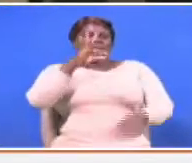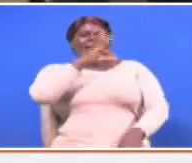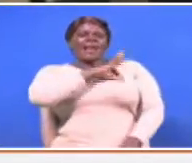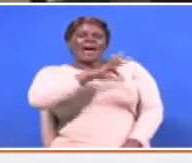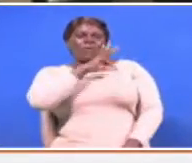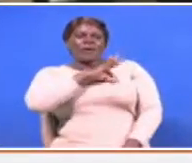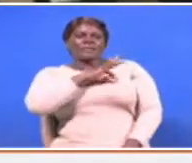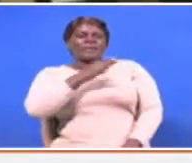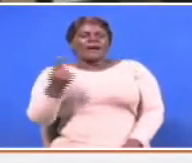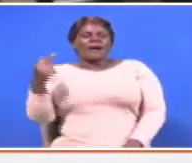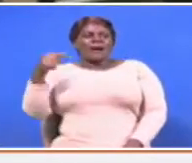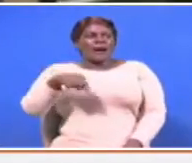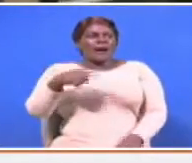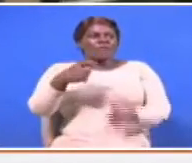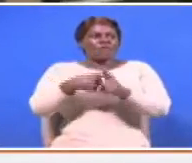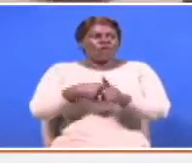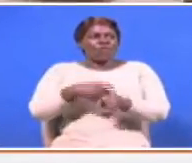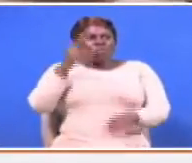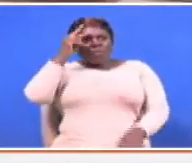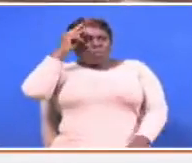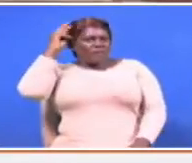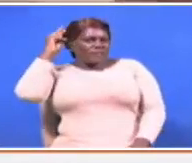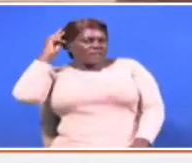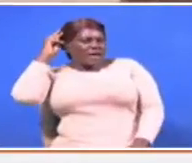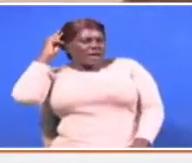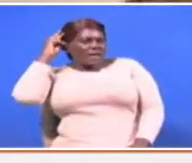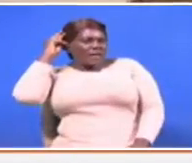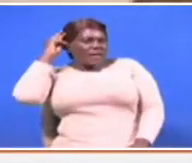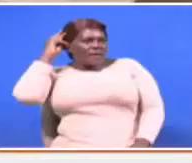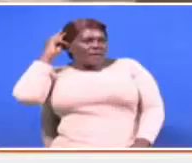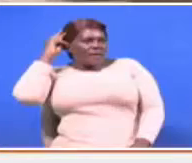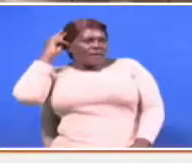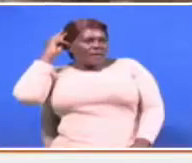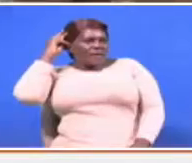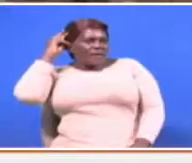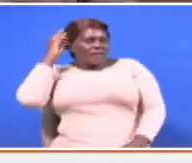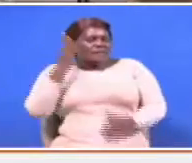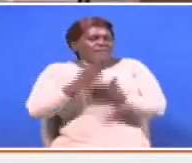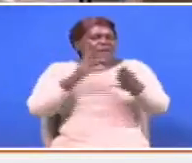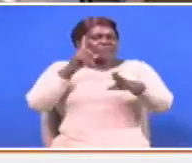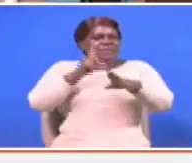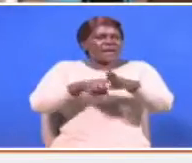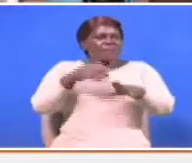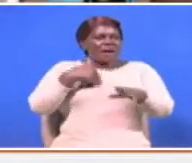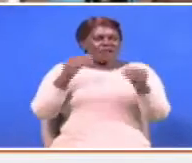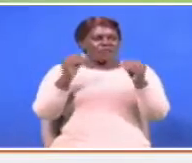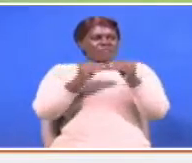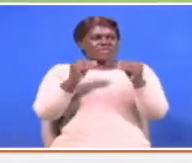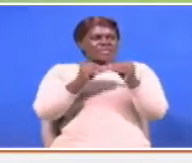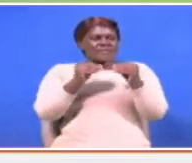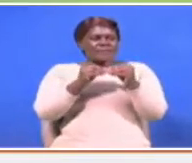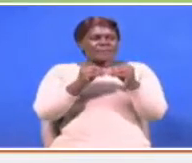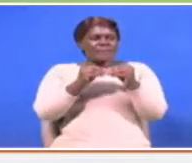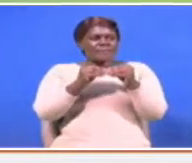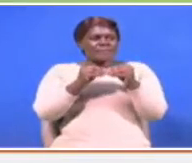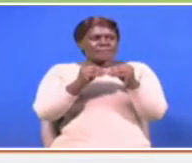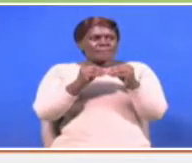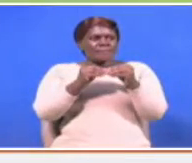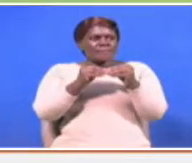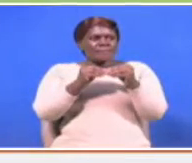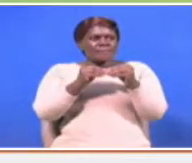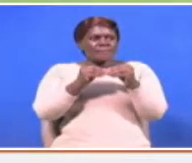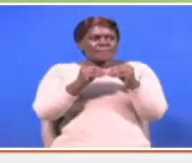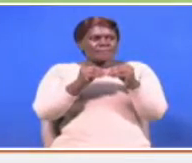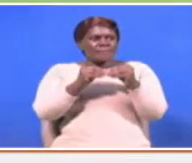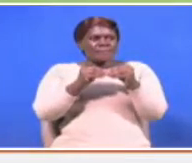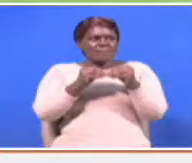allowances. Someone wants to come from Wajir, you have to pay him. You have to, and sometimes even when they have meetings, by the way, they take off. Now